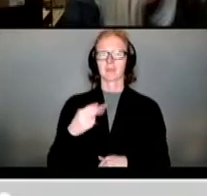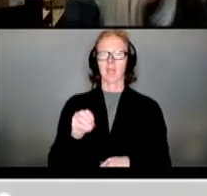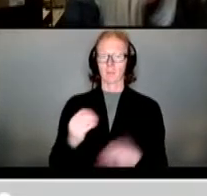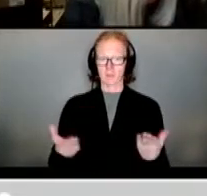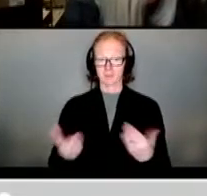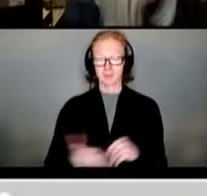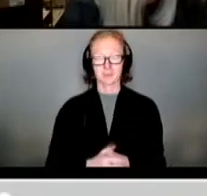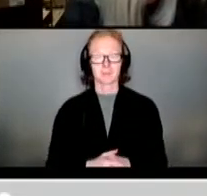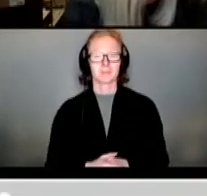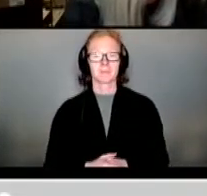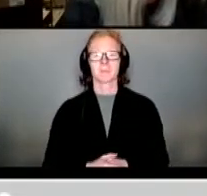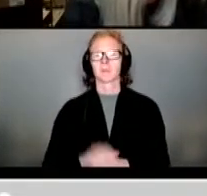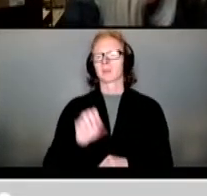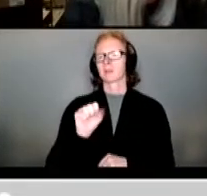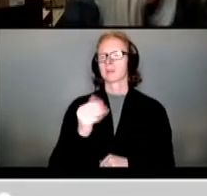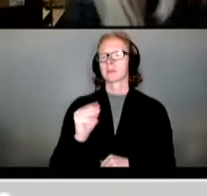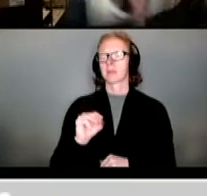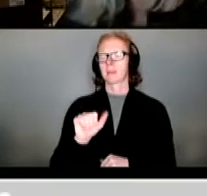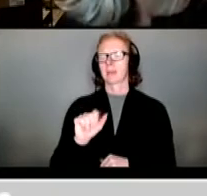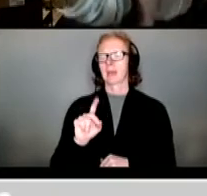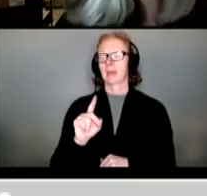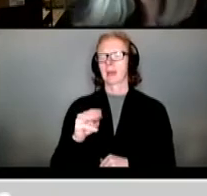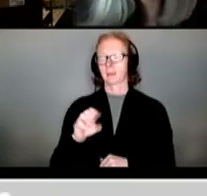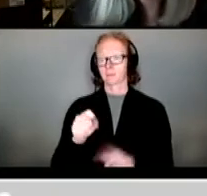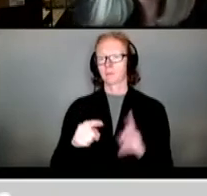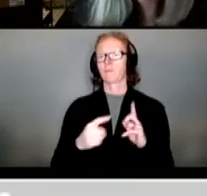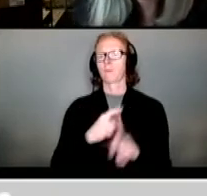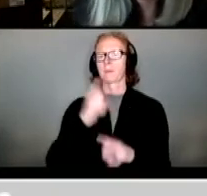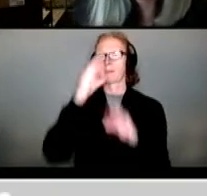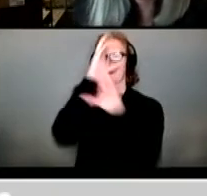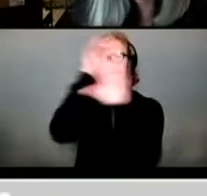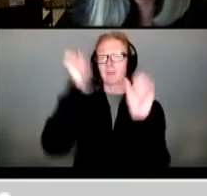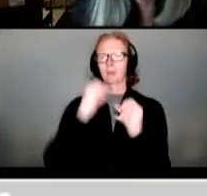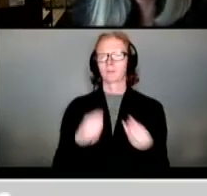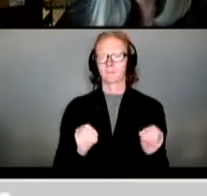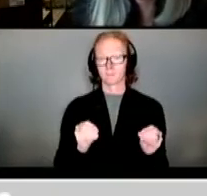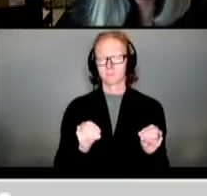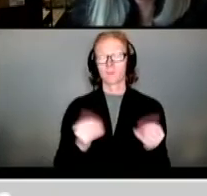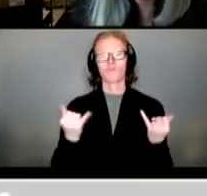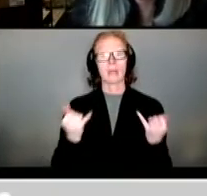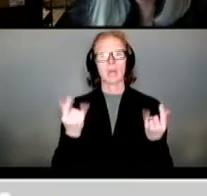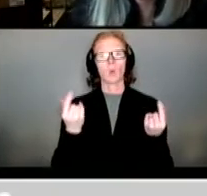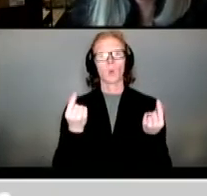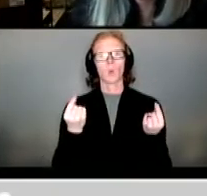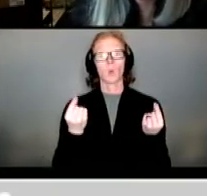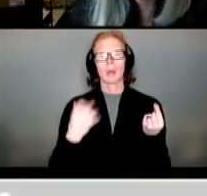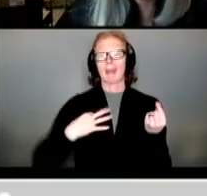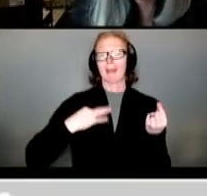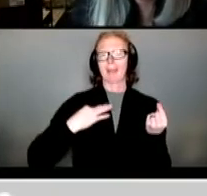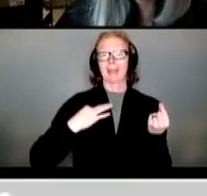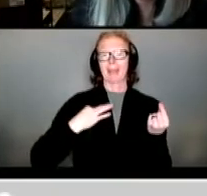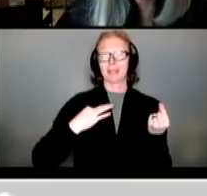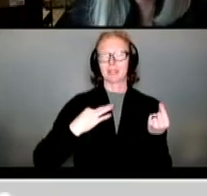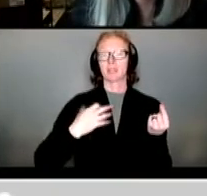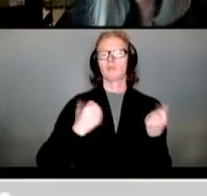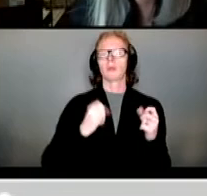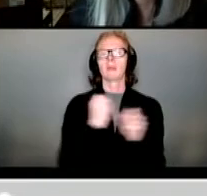So Sam Adams in the mayor's office first said they're interviewing applicants to fill the community safety